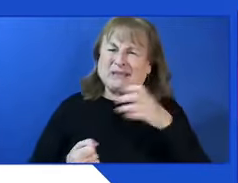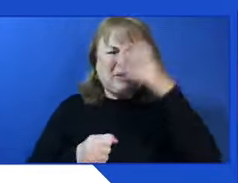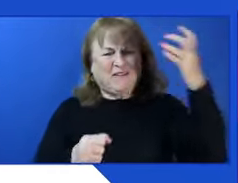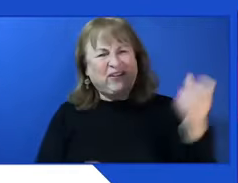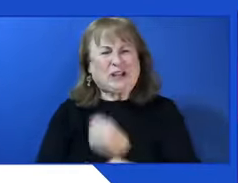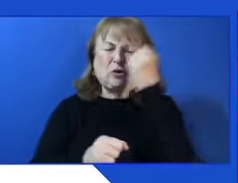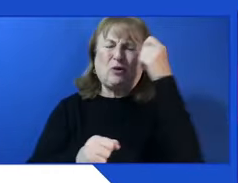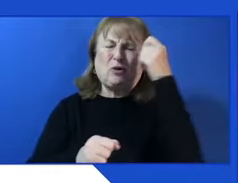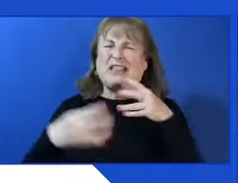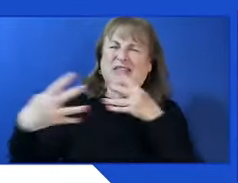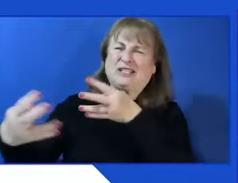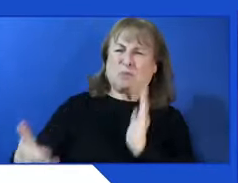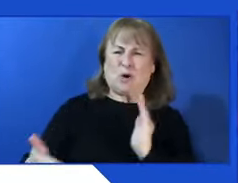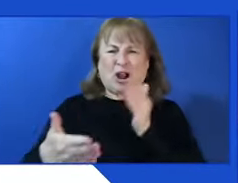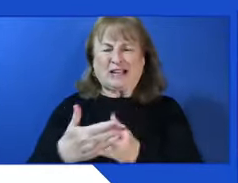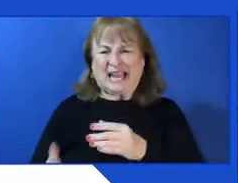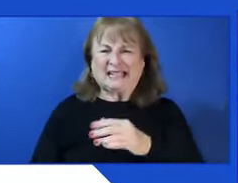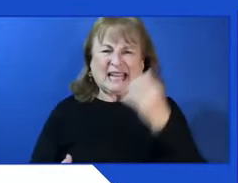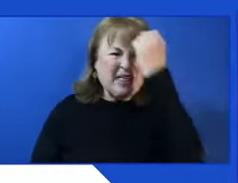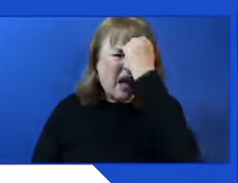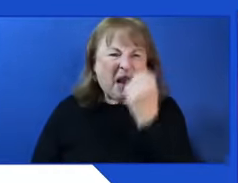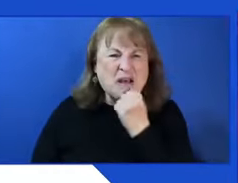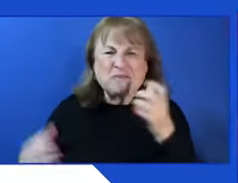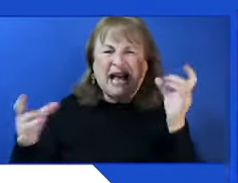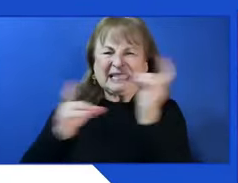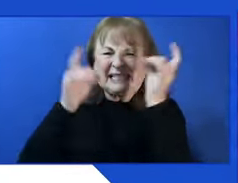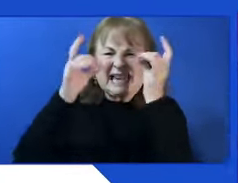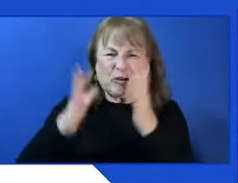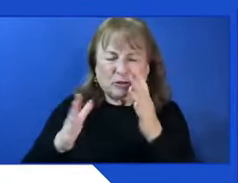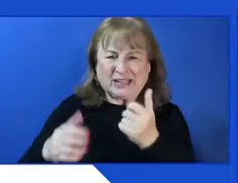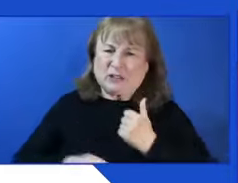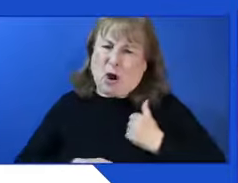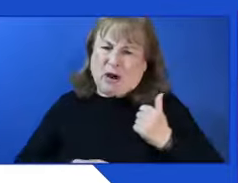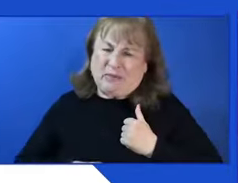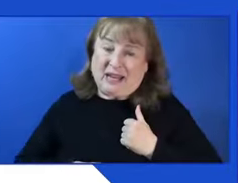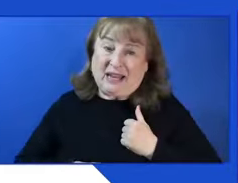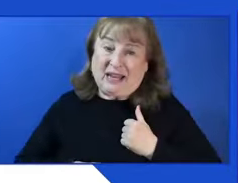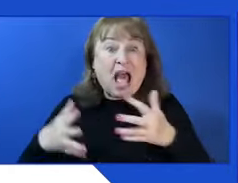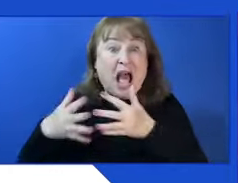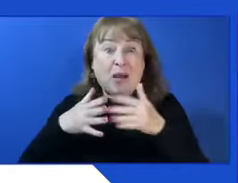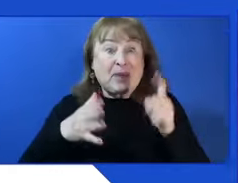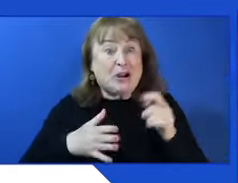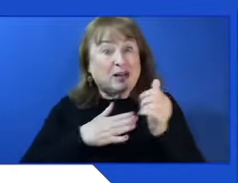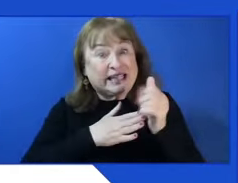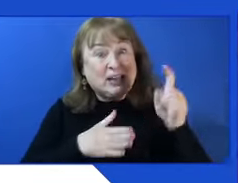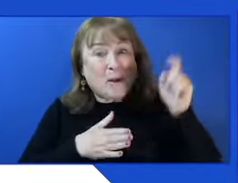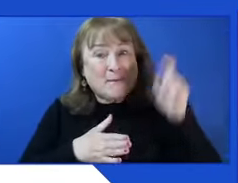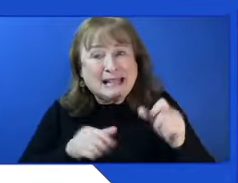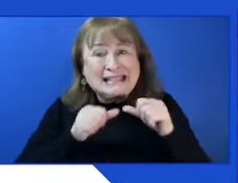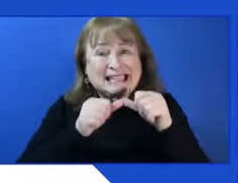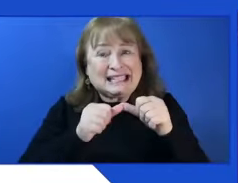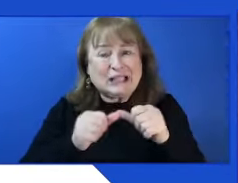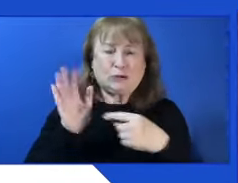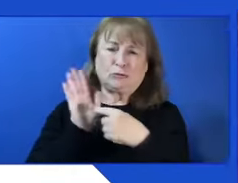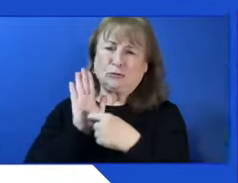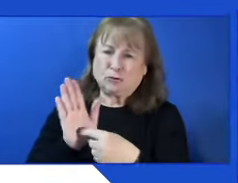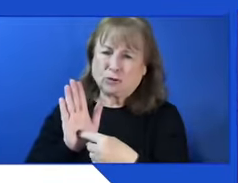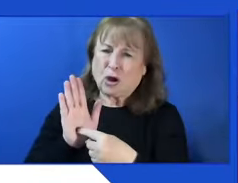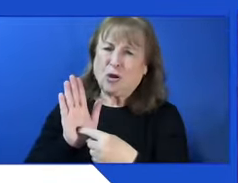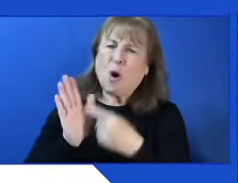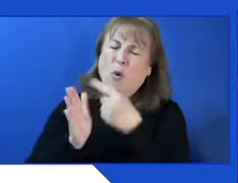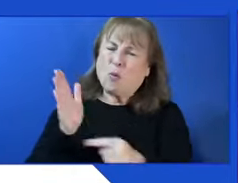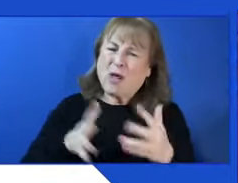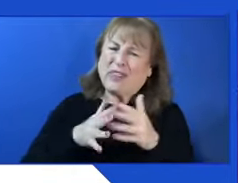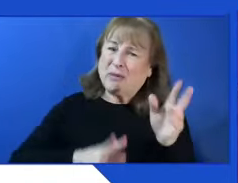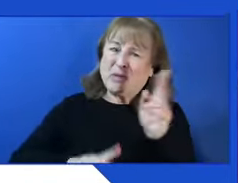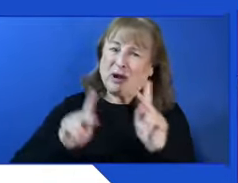war against the Hamas terrorist army. And America's leaders must continue to reflect the will of the American